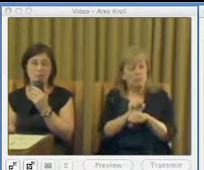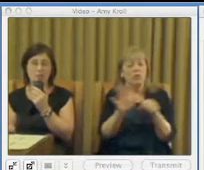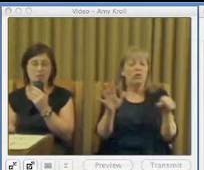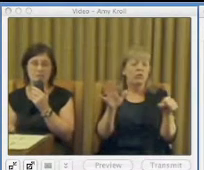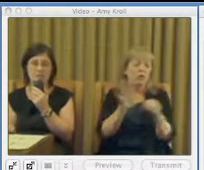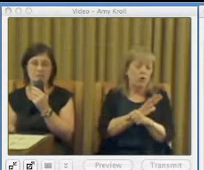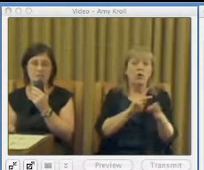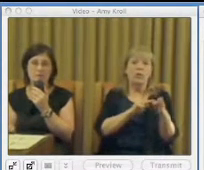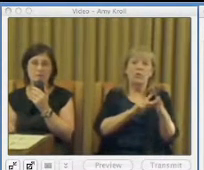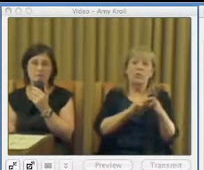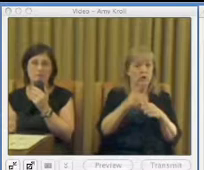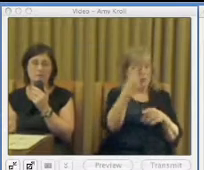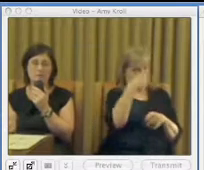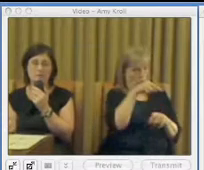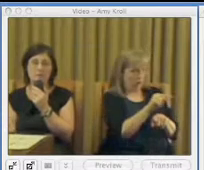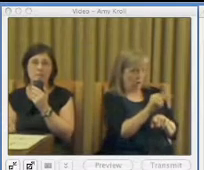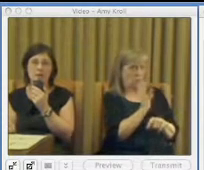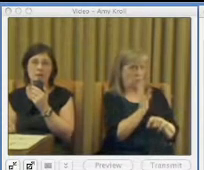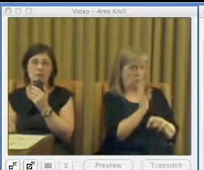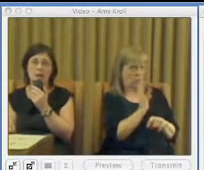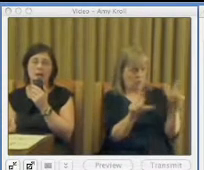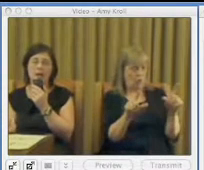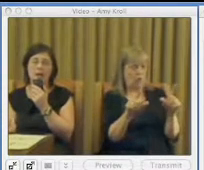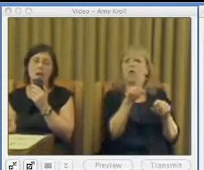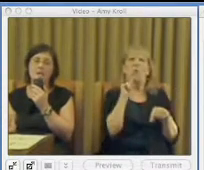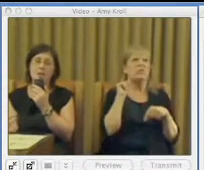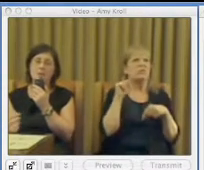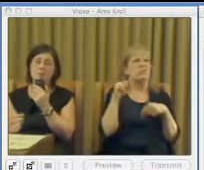20 years in spoken language interpreting.